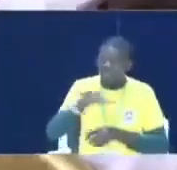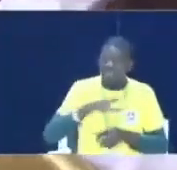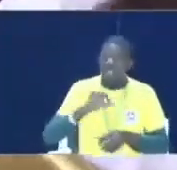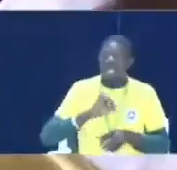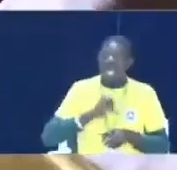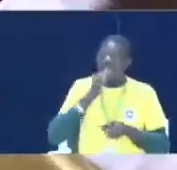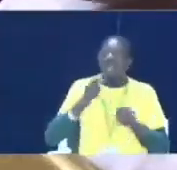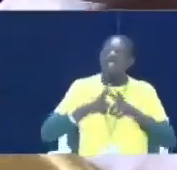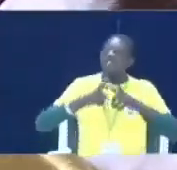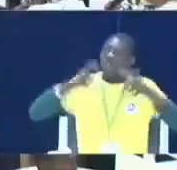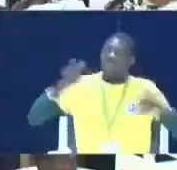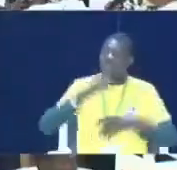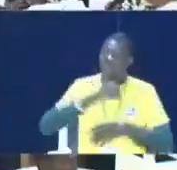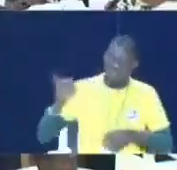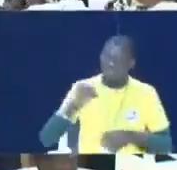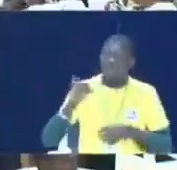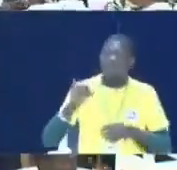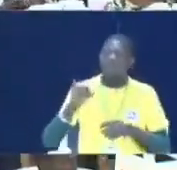am enlarging.